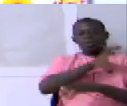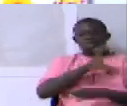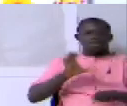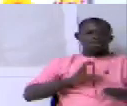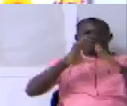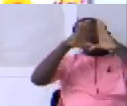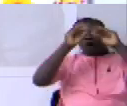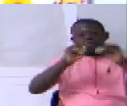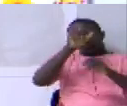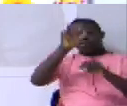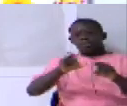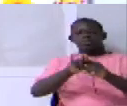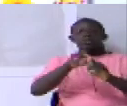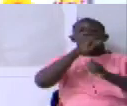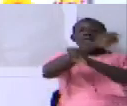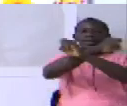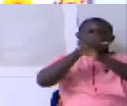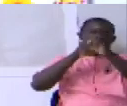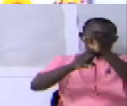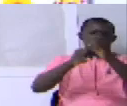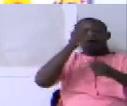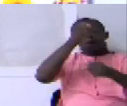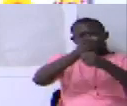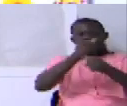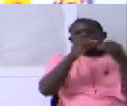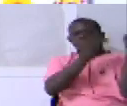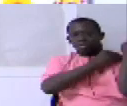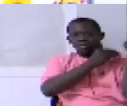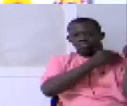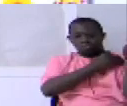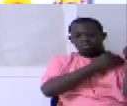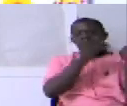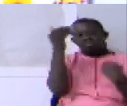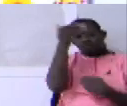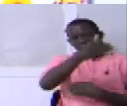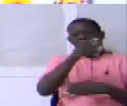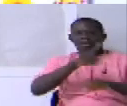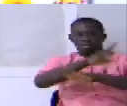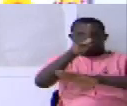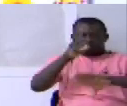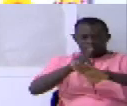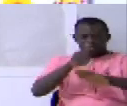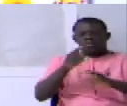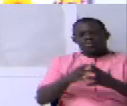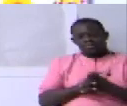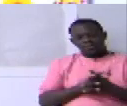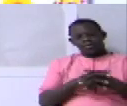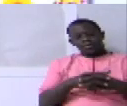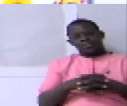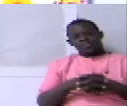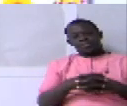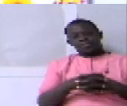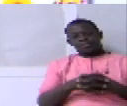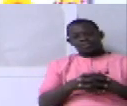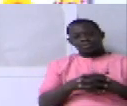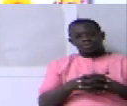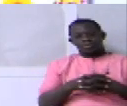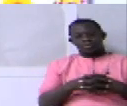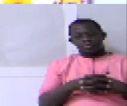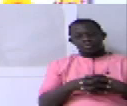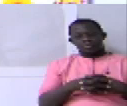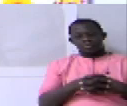Janjambure, I make duties there. Nena mando ko ke Joshua nde nkata jube role la je kata visitero la je kata je